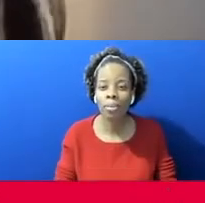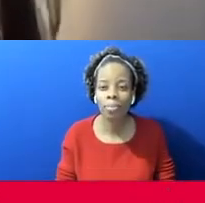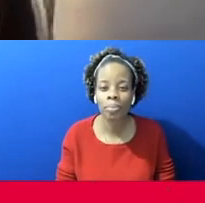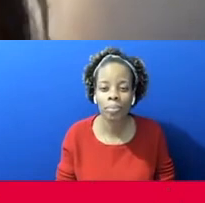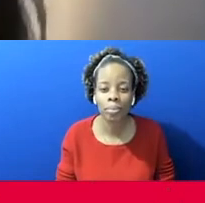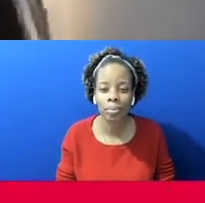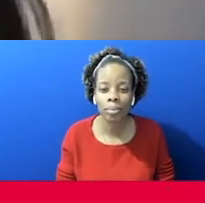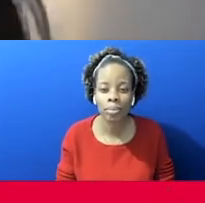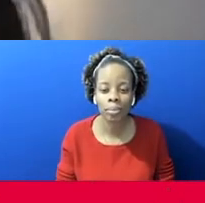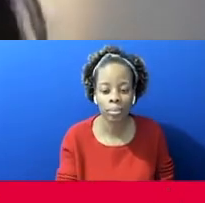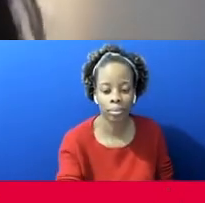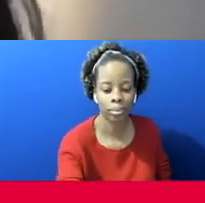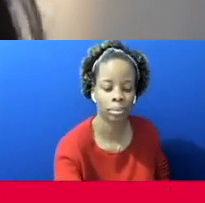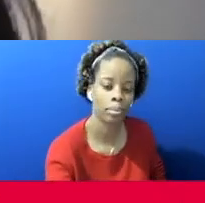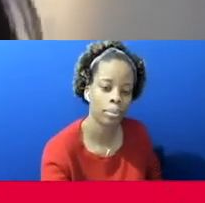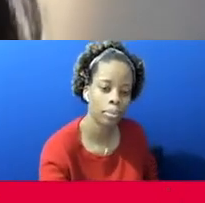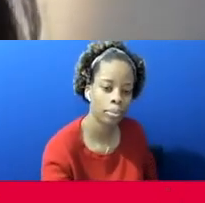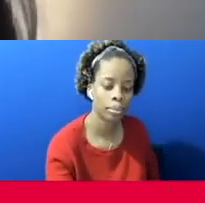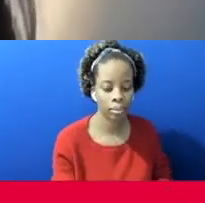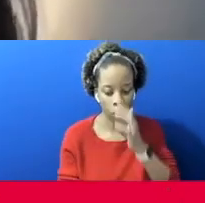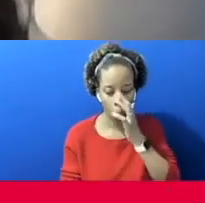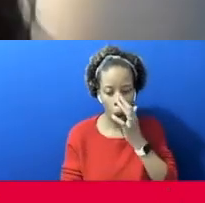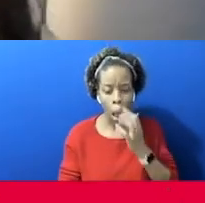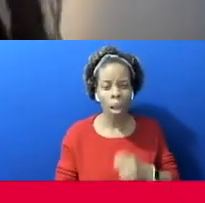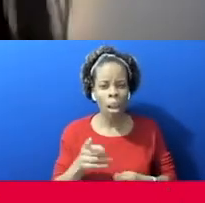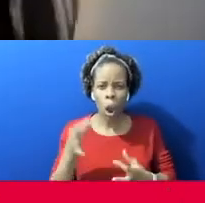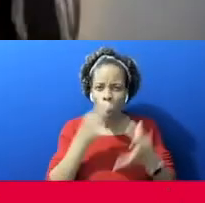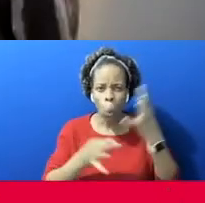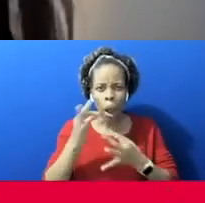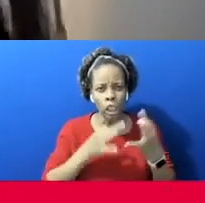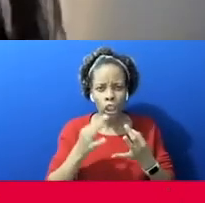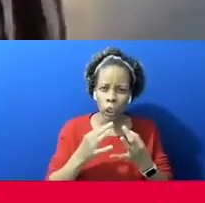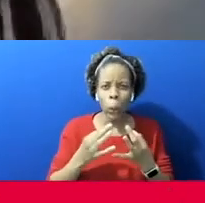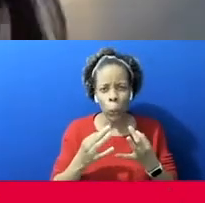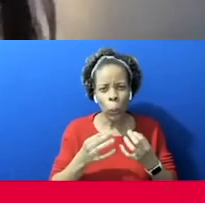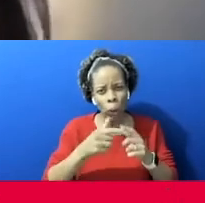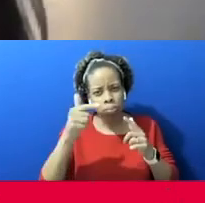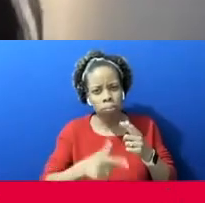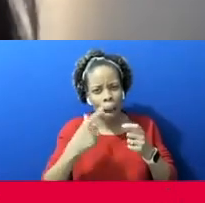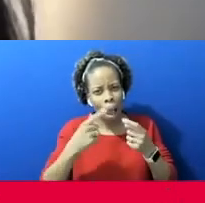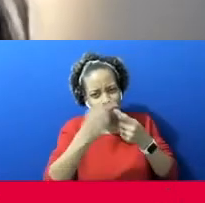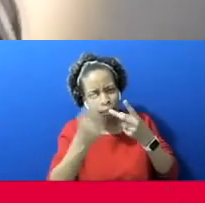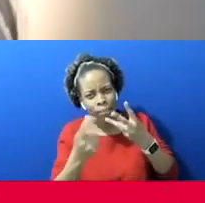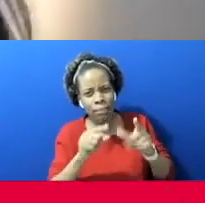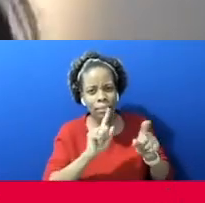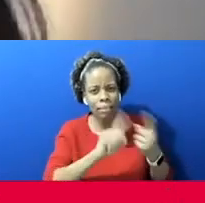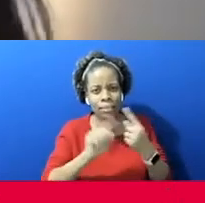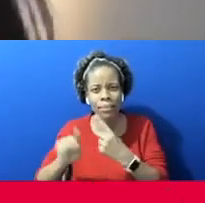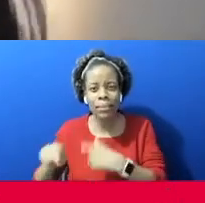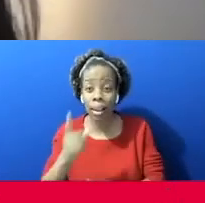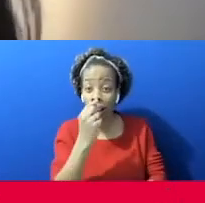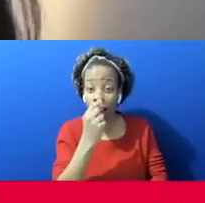Fiona? Yeah, very tricky question, because I feel like it's very multifaceted. In terms of, so what I was speaking earlier about women of